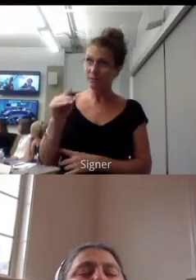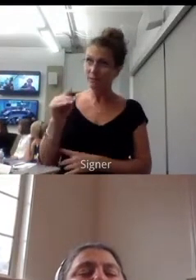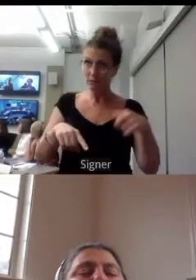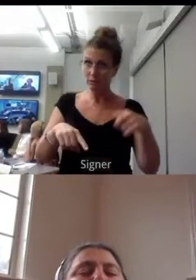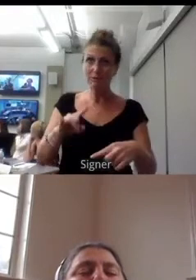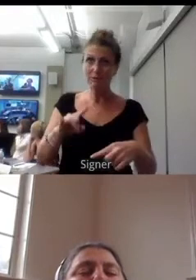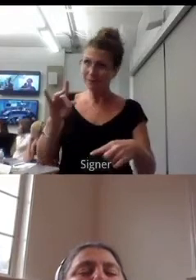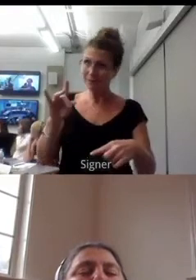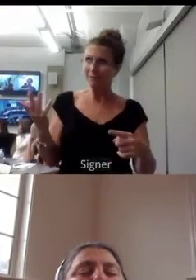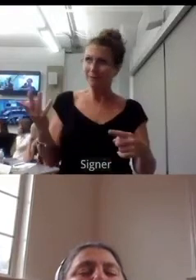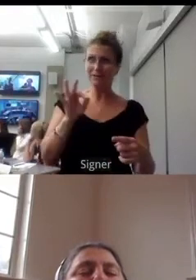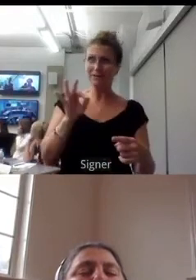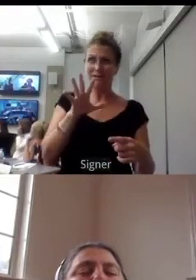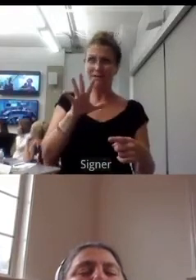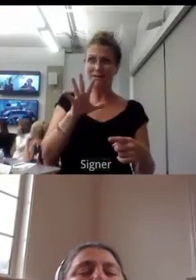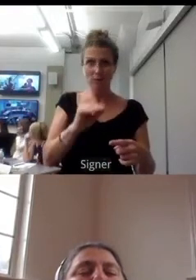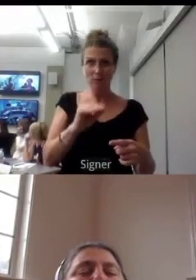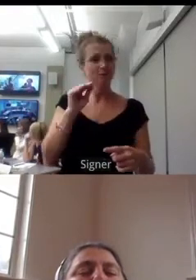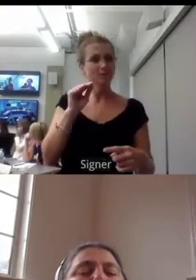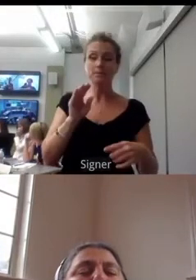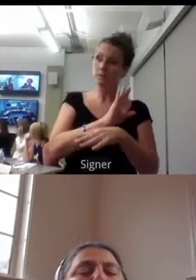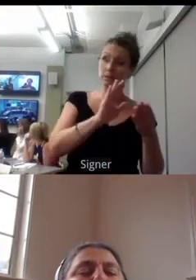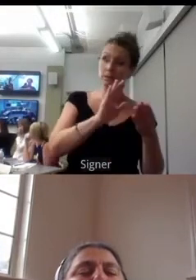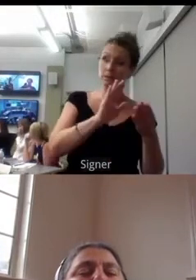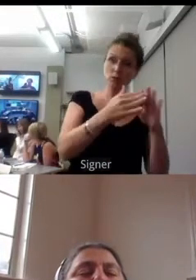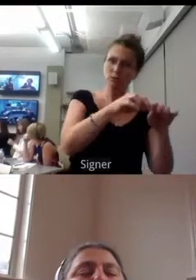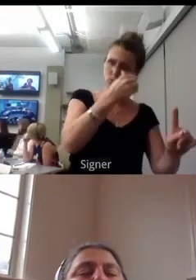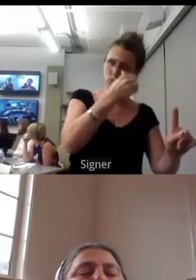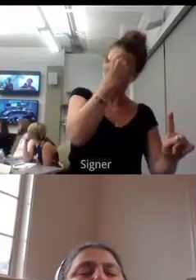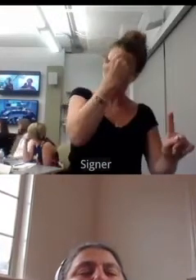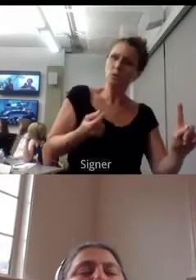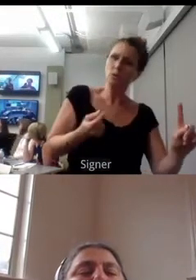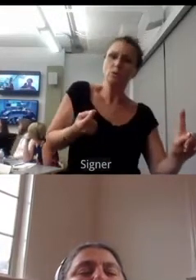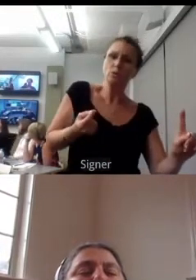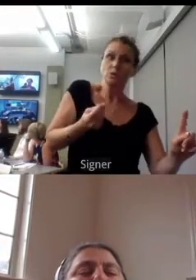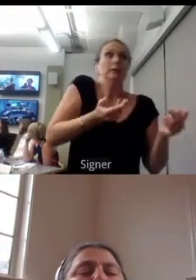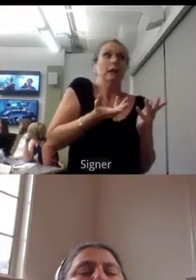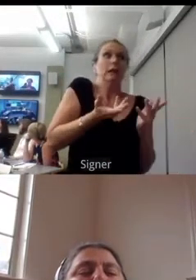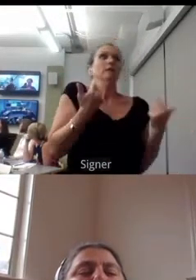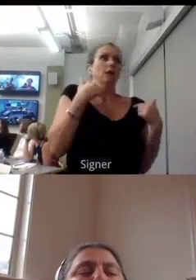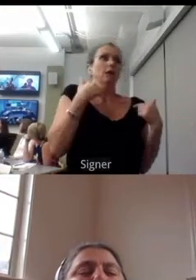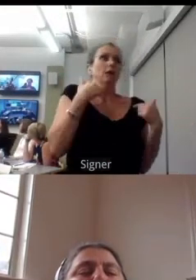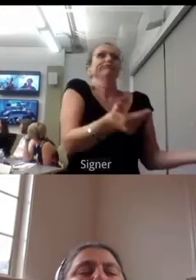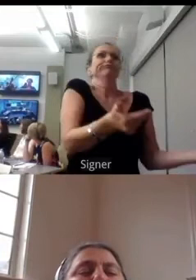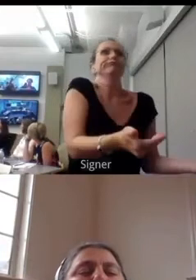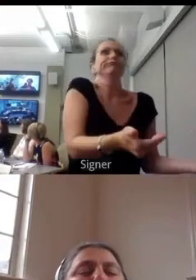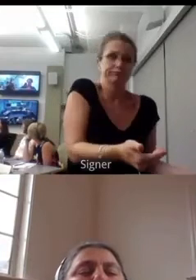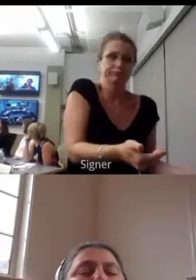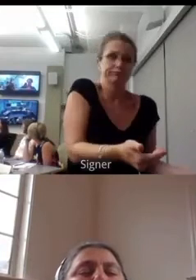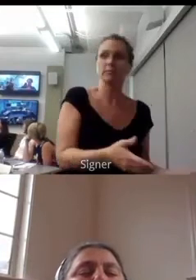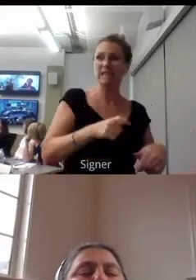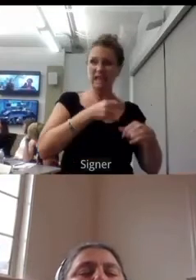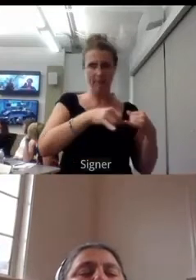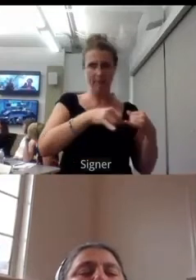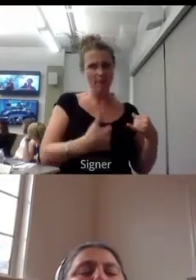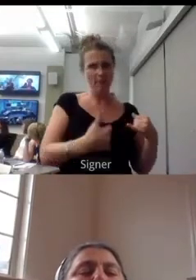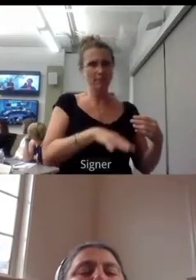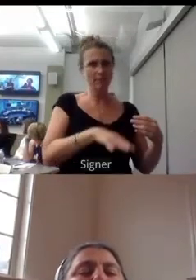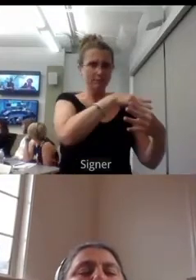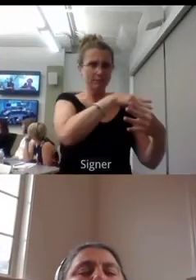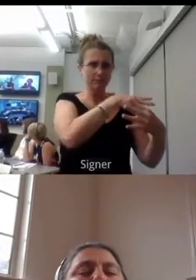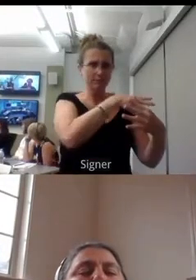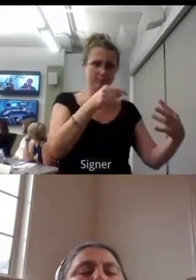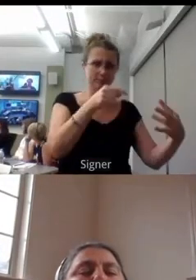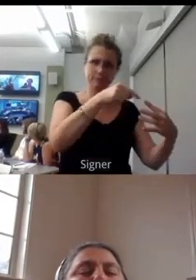to know what they needed to do, and were concerned about timelines. They said, give us time, because if we don't change as a